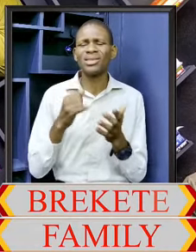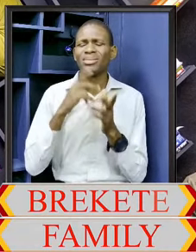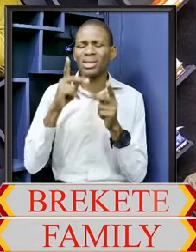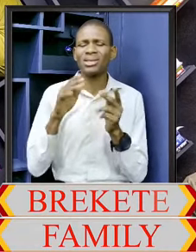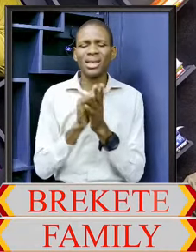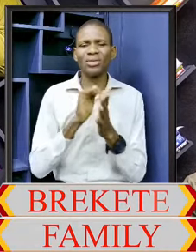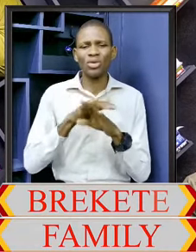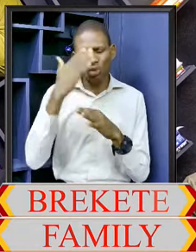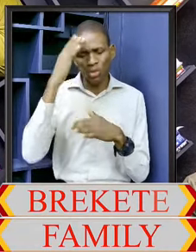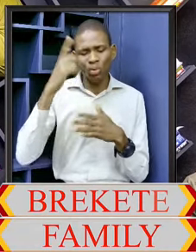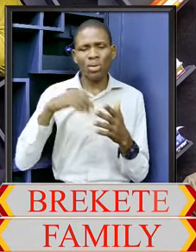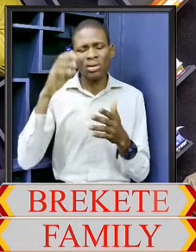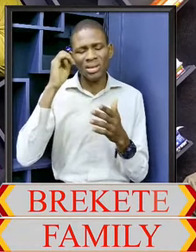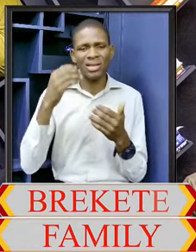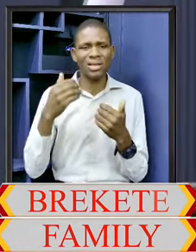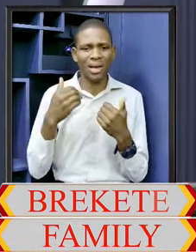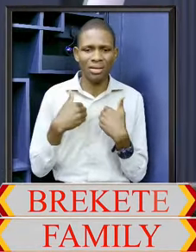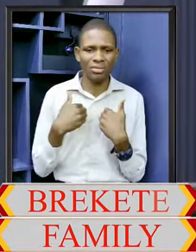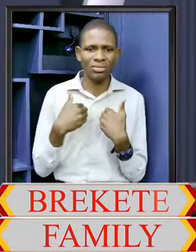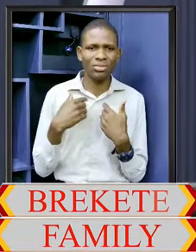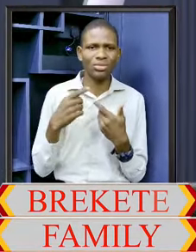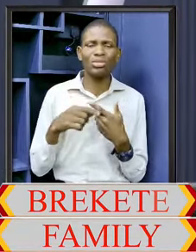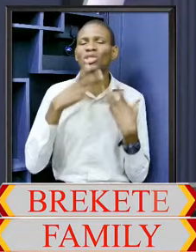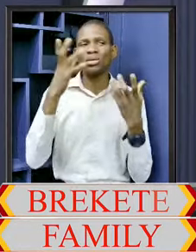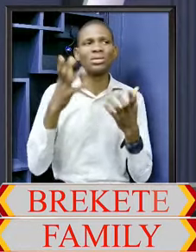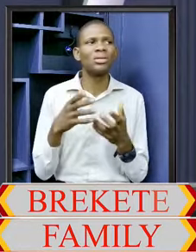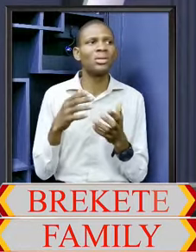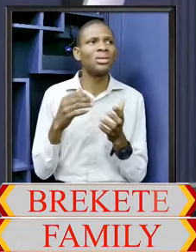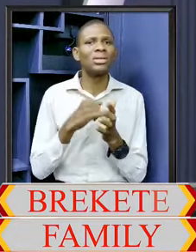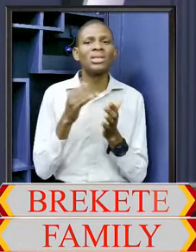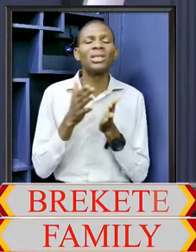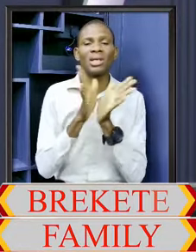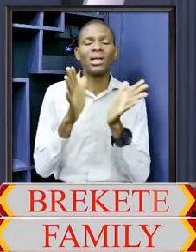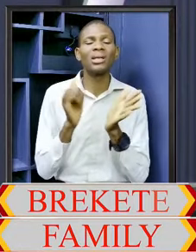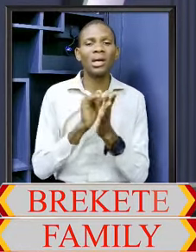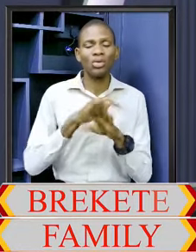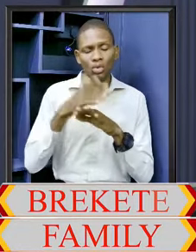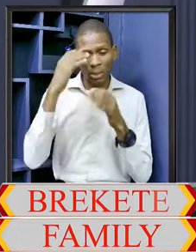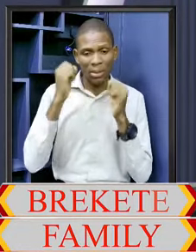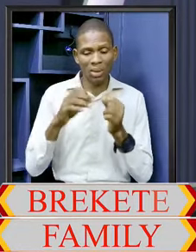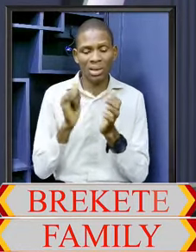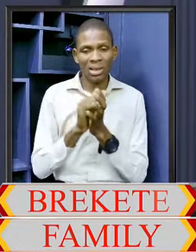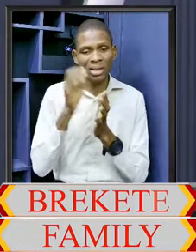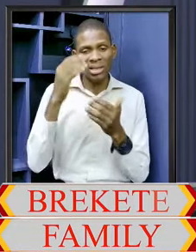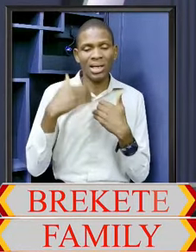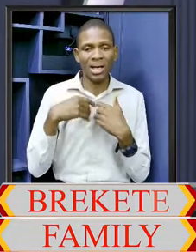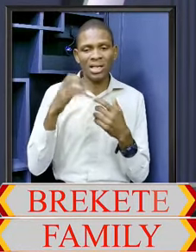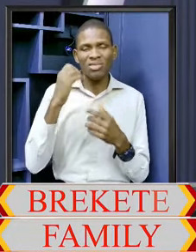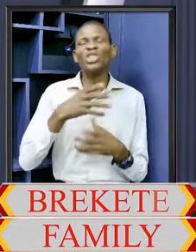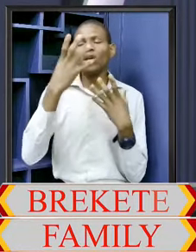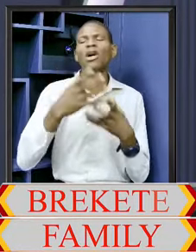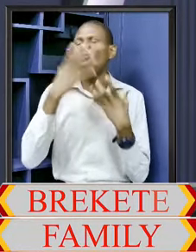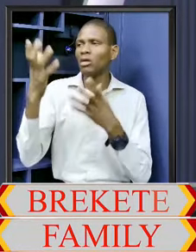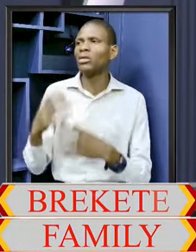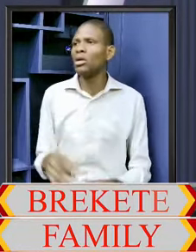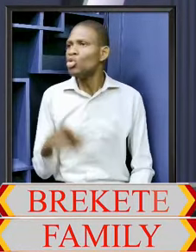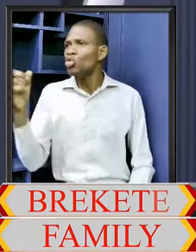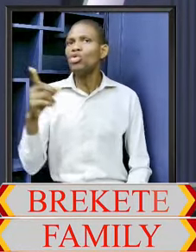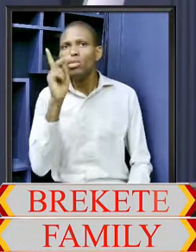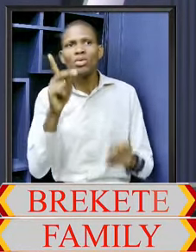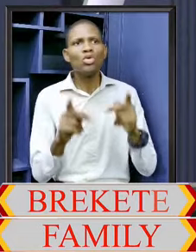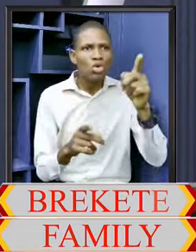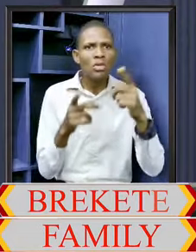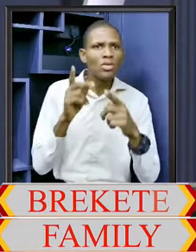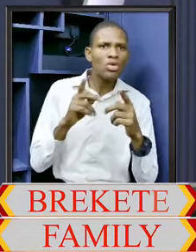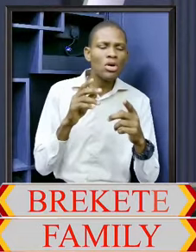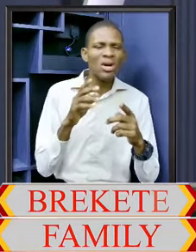waiting in gate? Now, the general, we know the power we in hold. Now, you go see the sweat, the scream, the shout, whether the